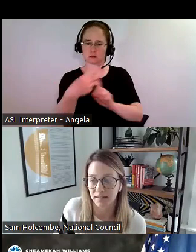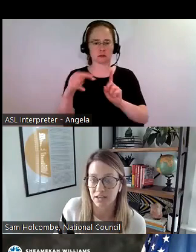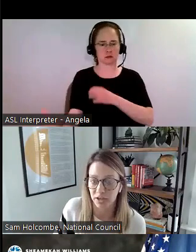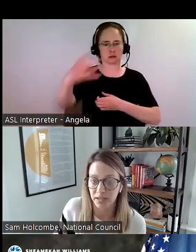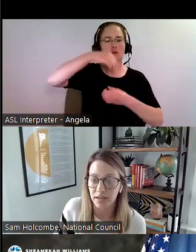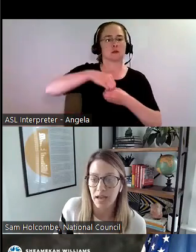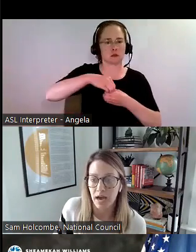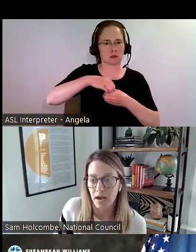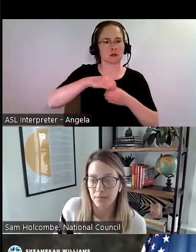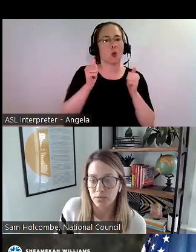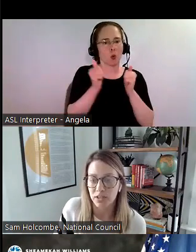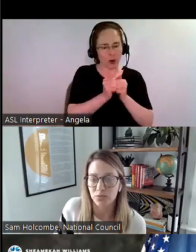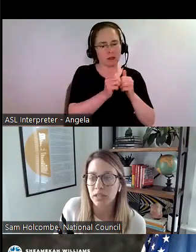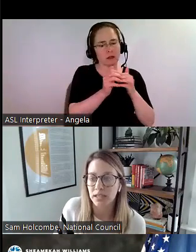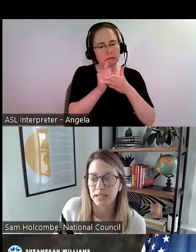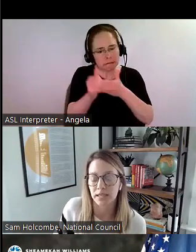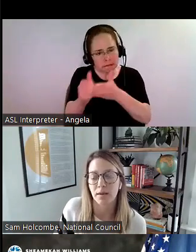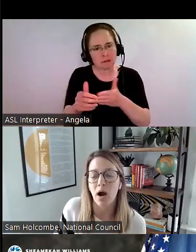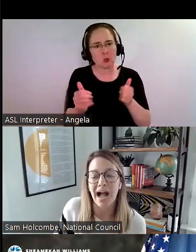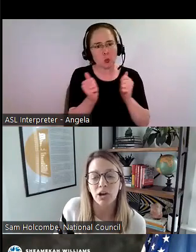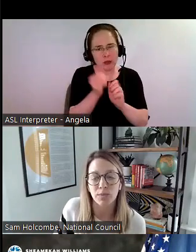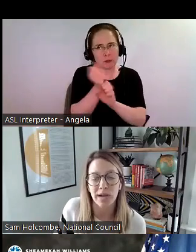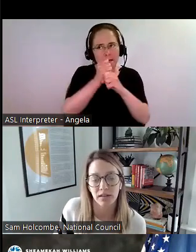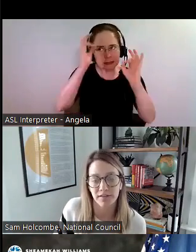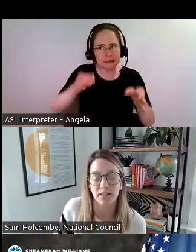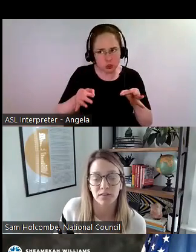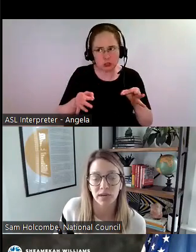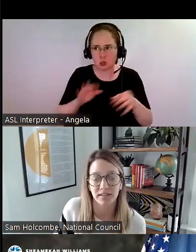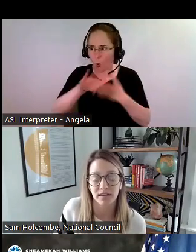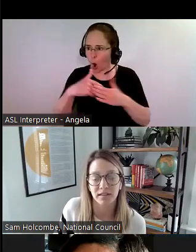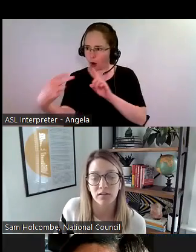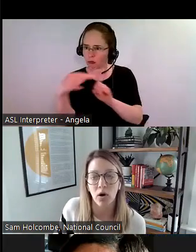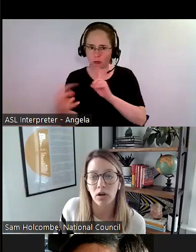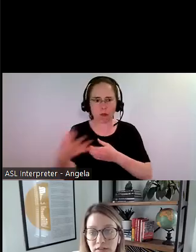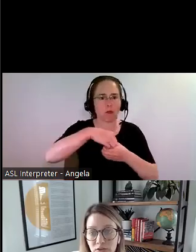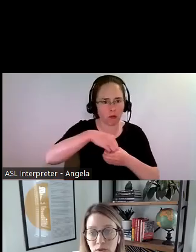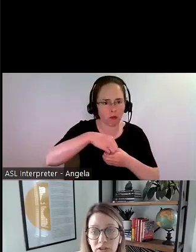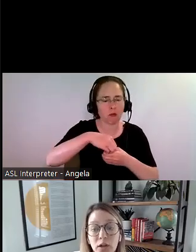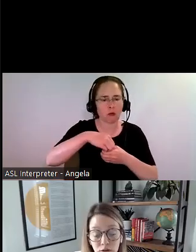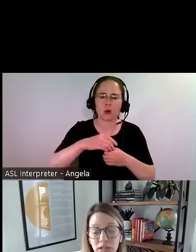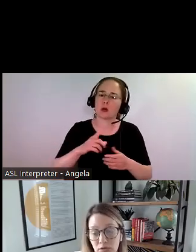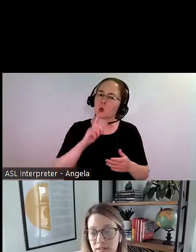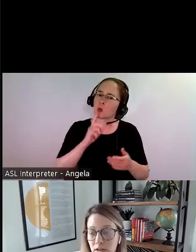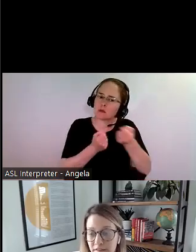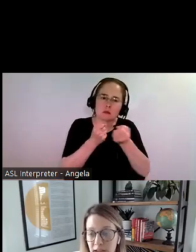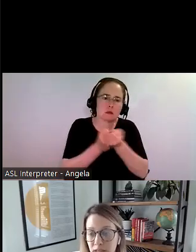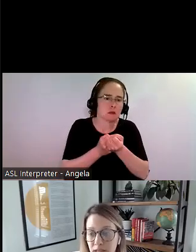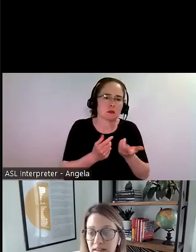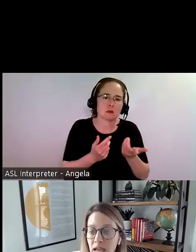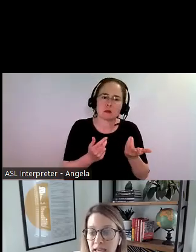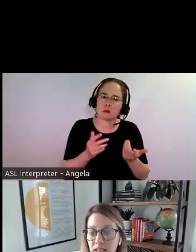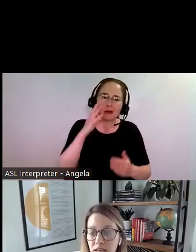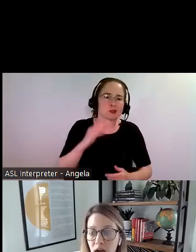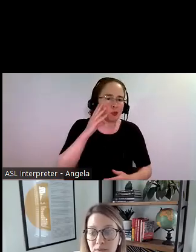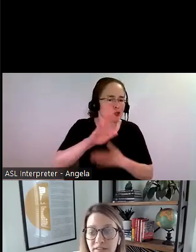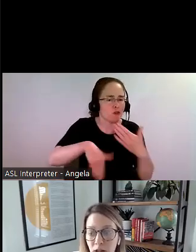the organization. So it's really thinking about how you elevate the voices of all individuals, including youth and their